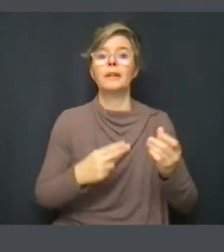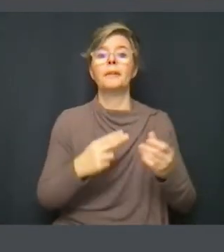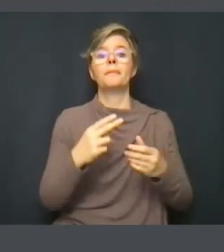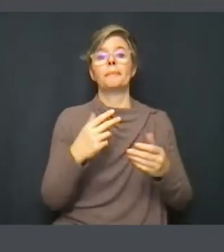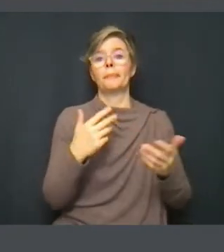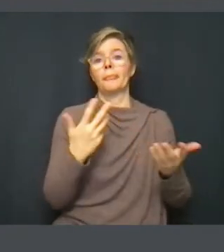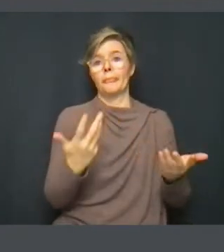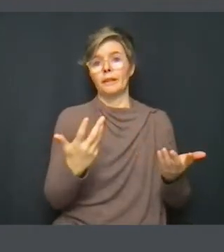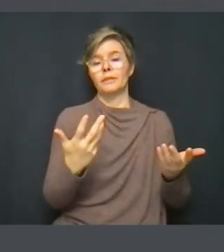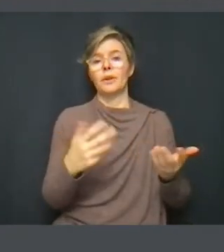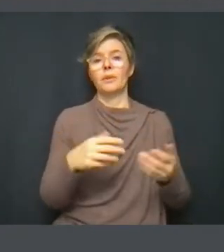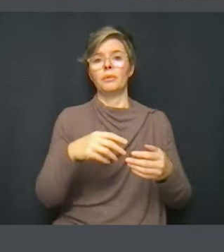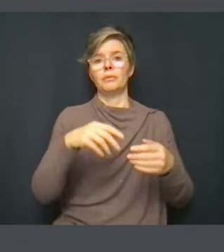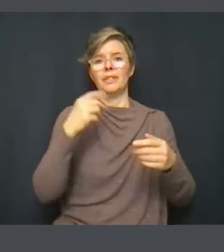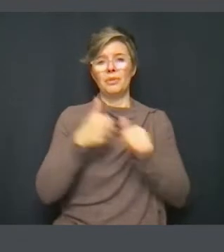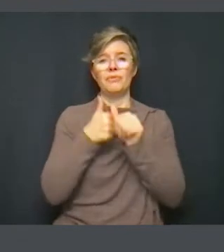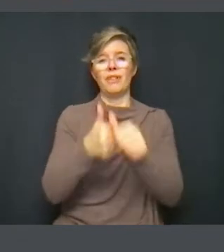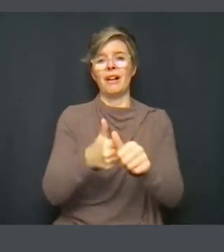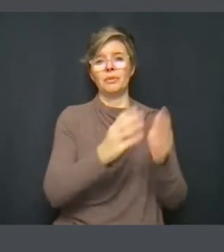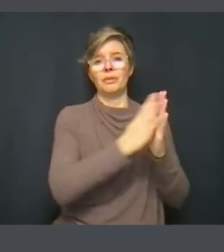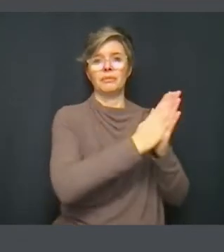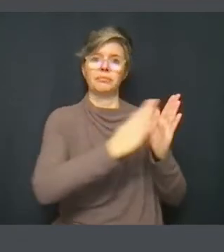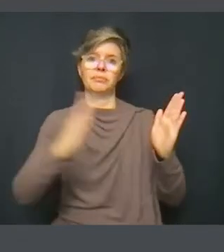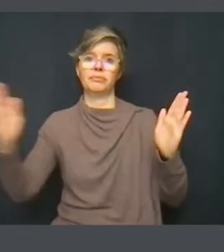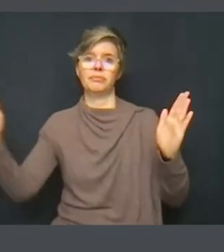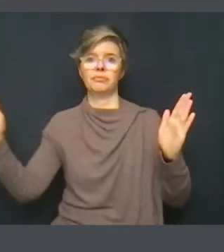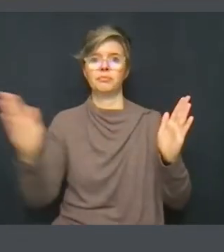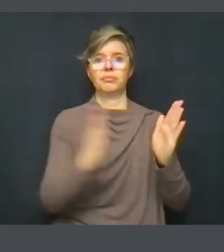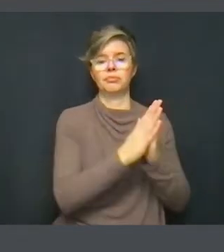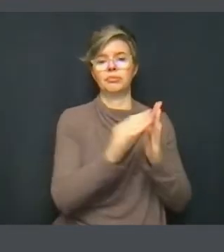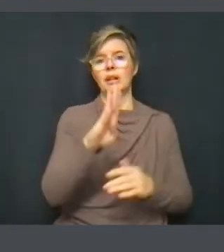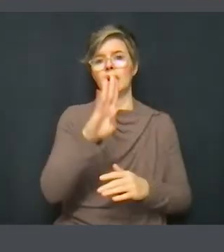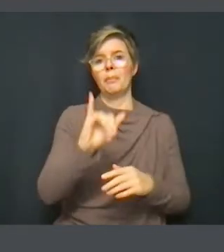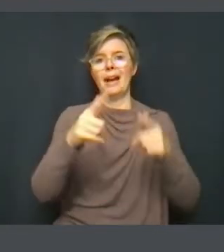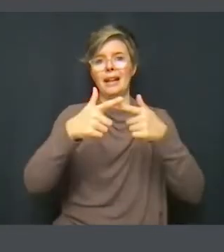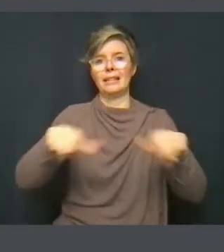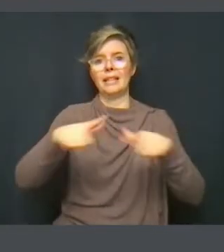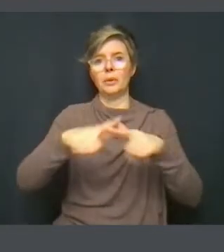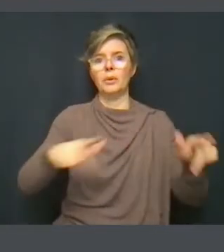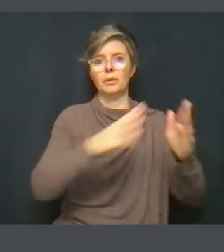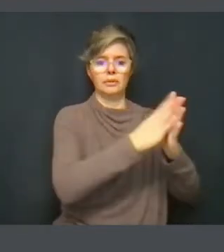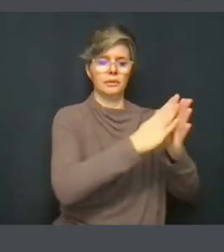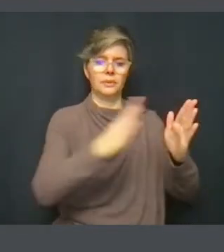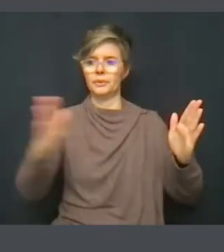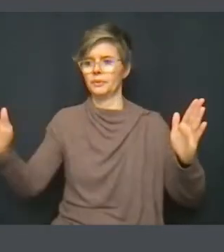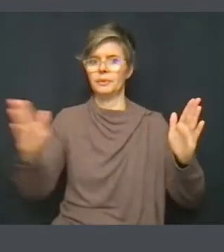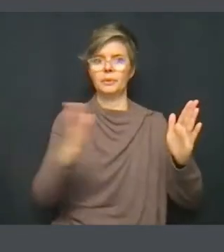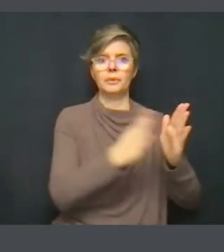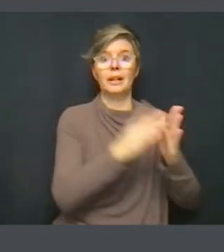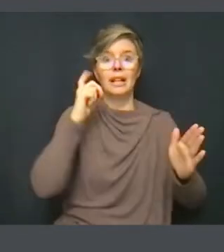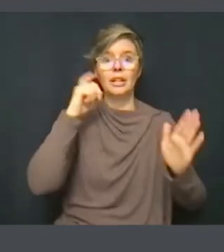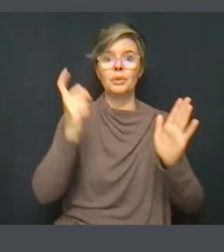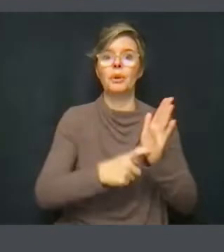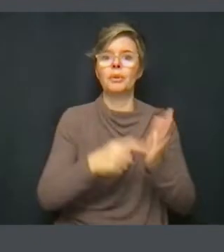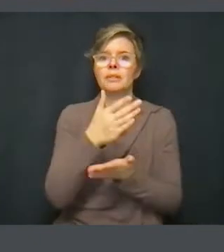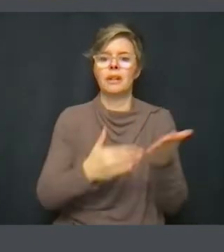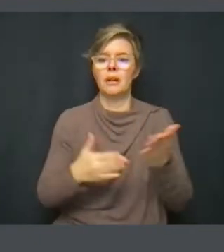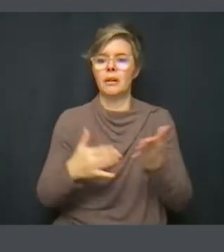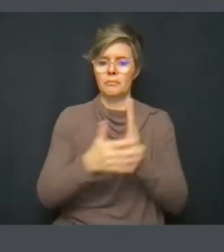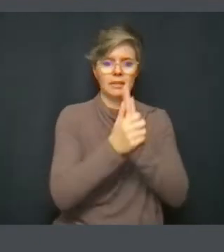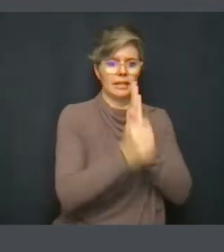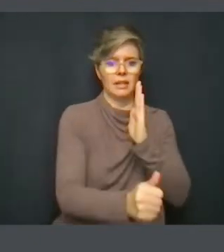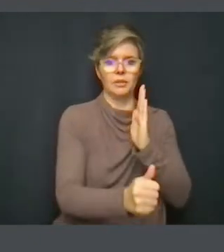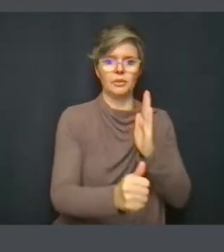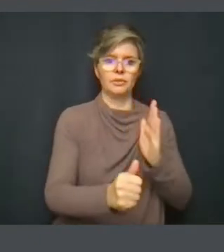this bilingual continuum, right? When you have kids that are at these extremes of the continuum, when they have very strong skills and proficiency in one language, but